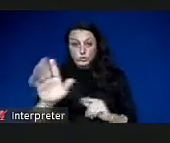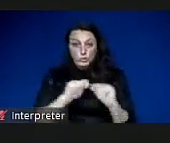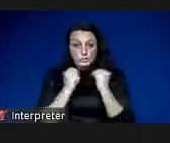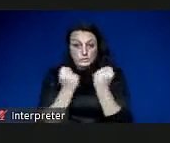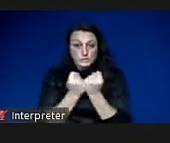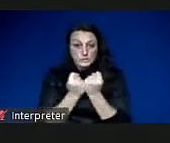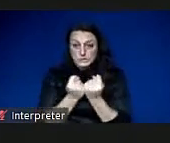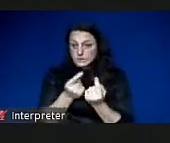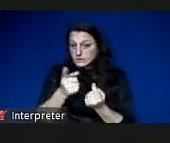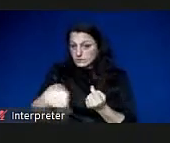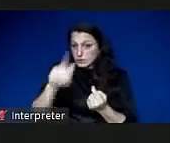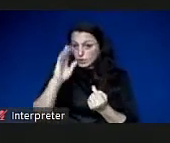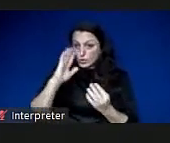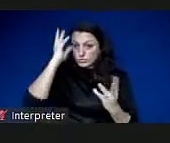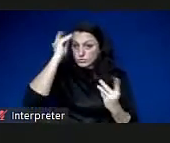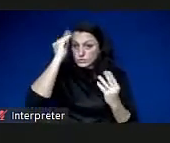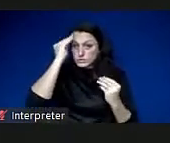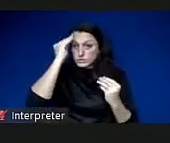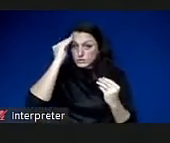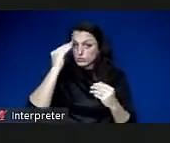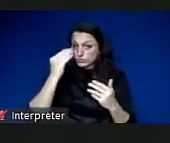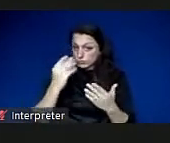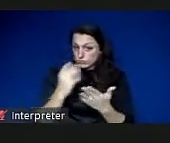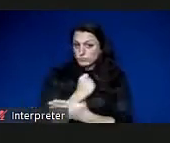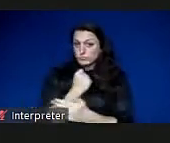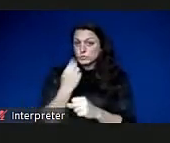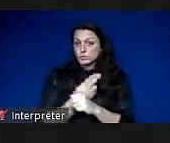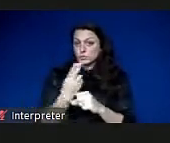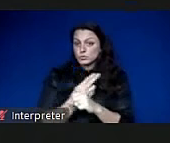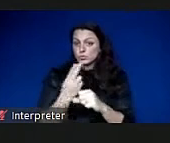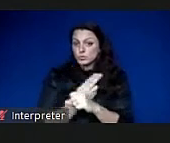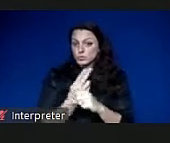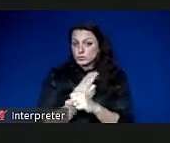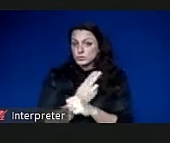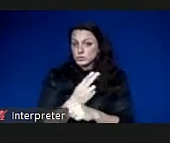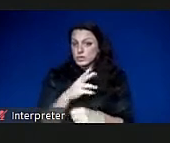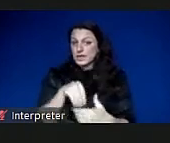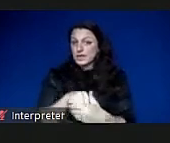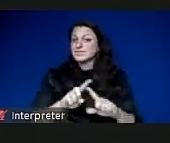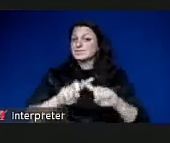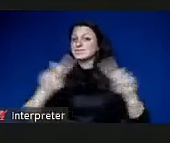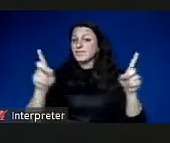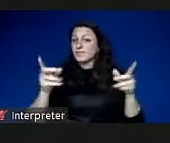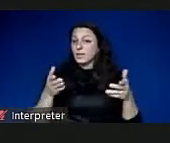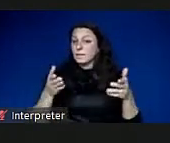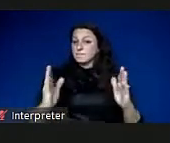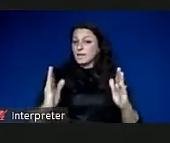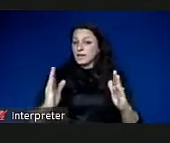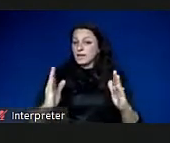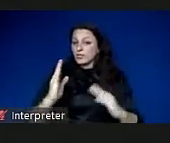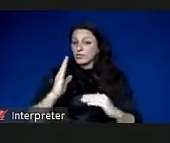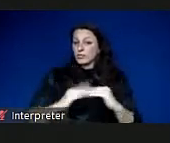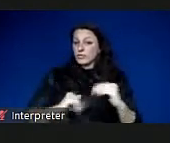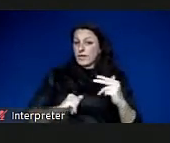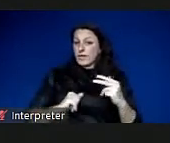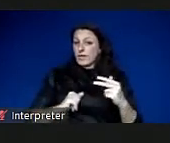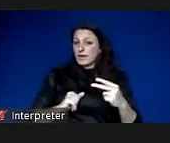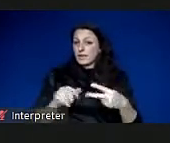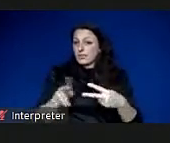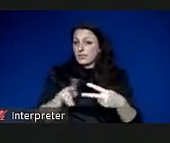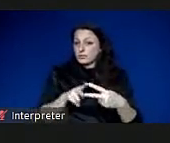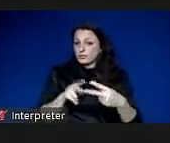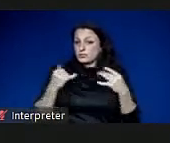is considering using it in a different manner than the vaccines currently being